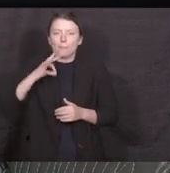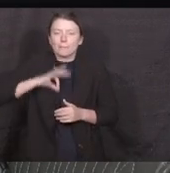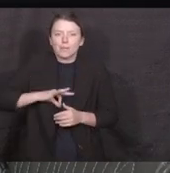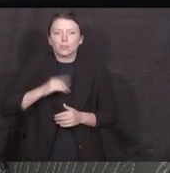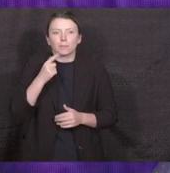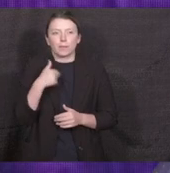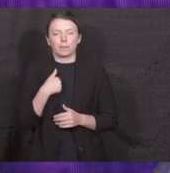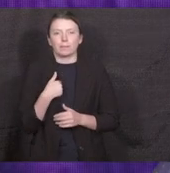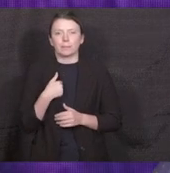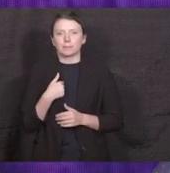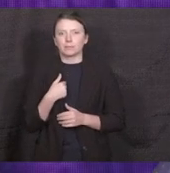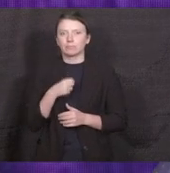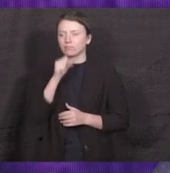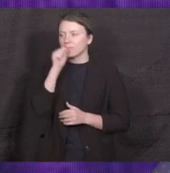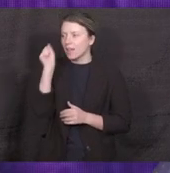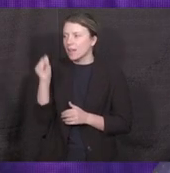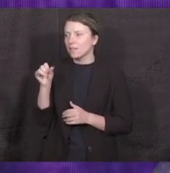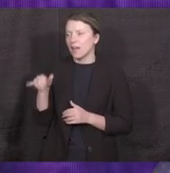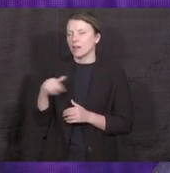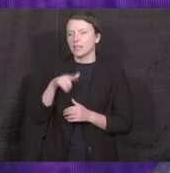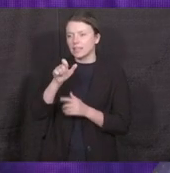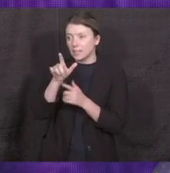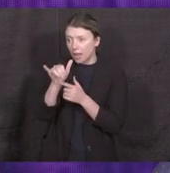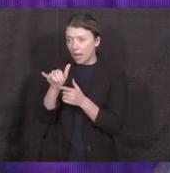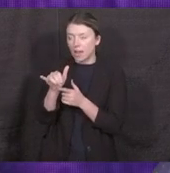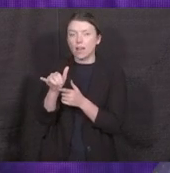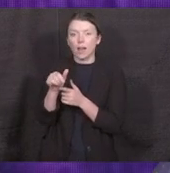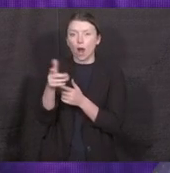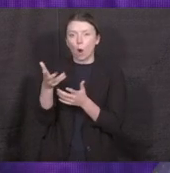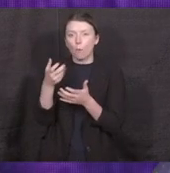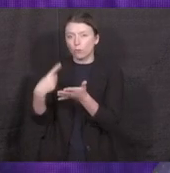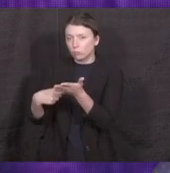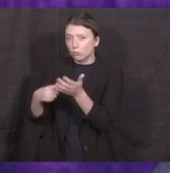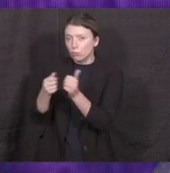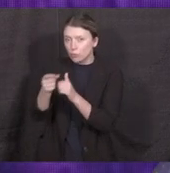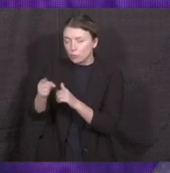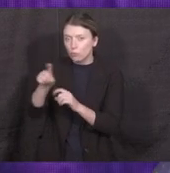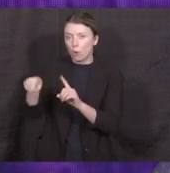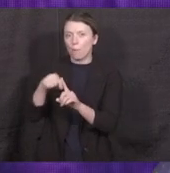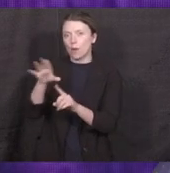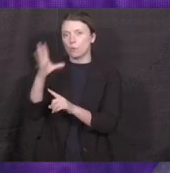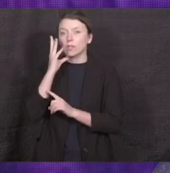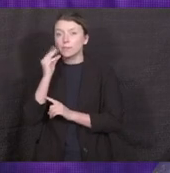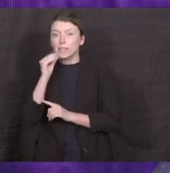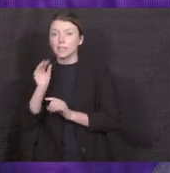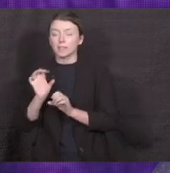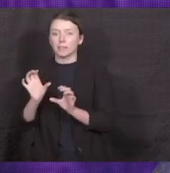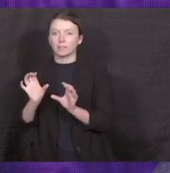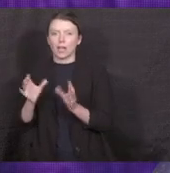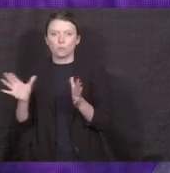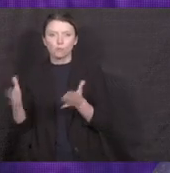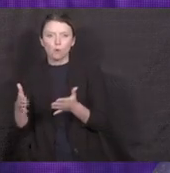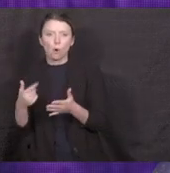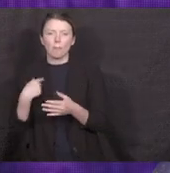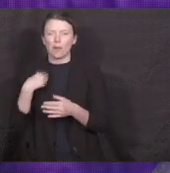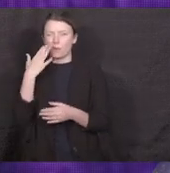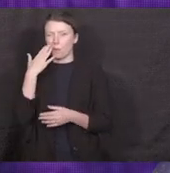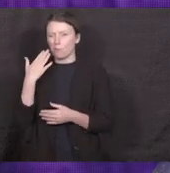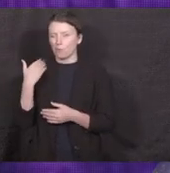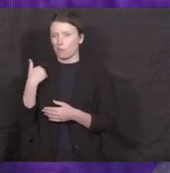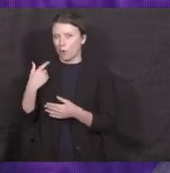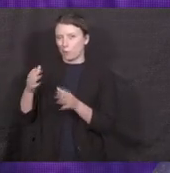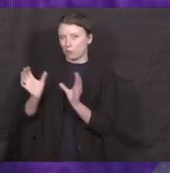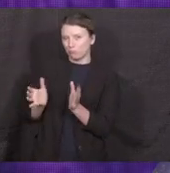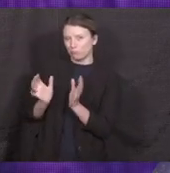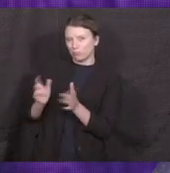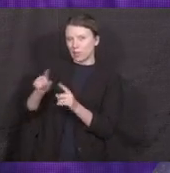I love that. Eli, I'd like to talk to you a little bit as well, just about your experience in the classroom. We were chatting just briefly before this, and you mentioned